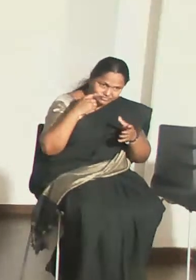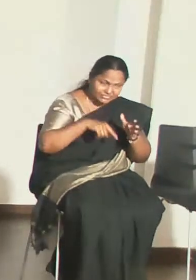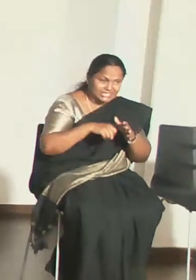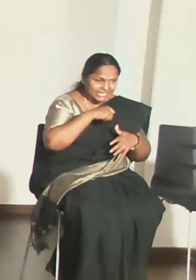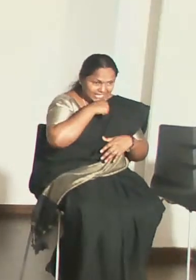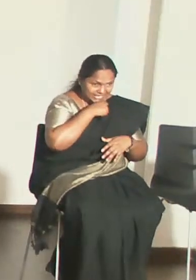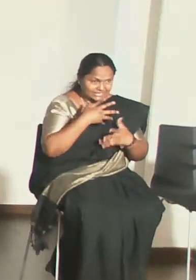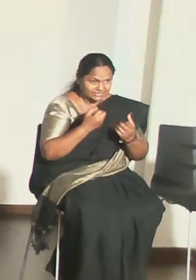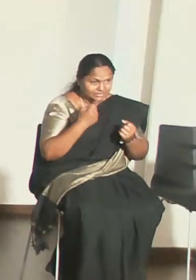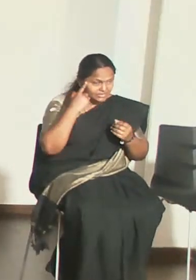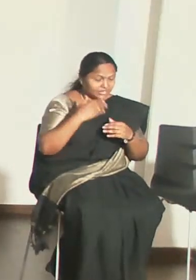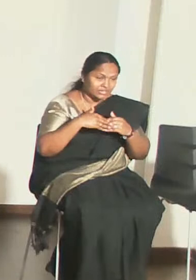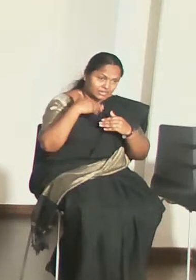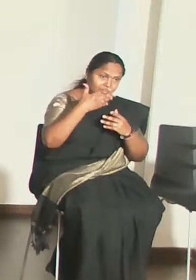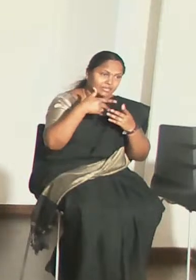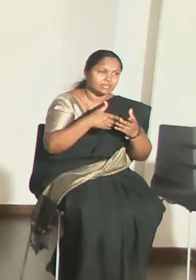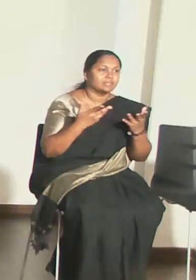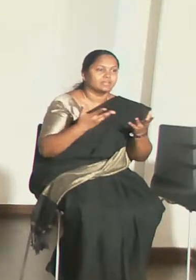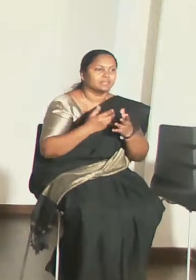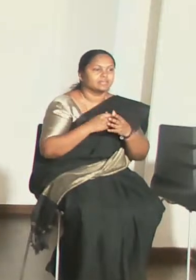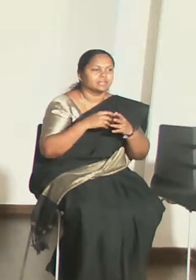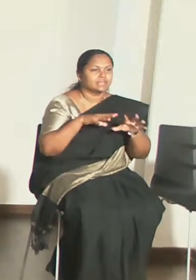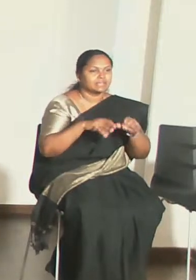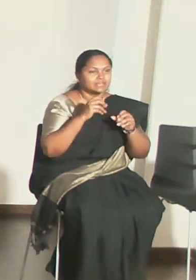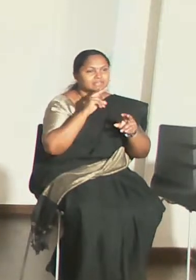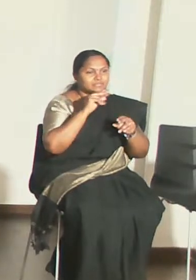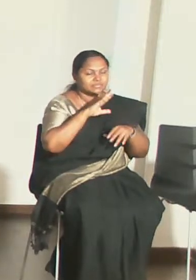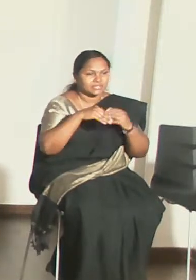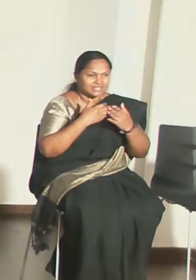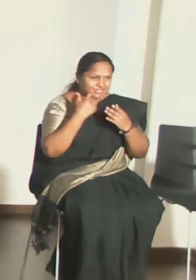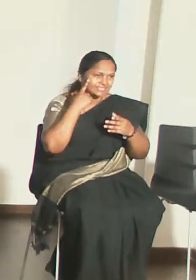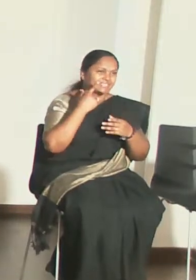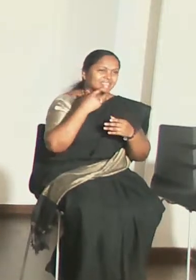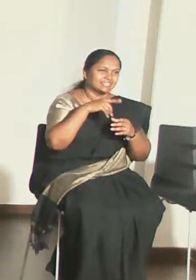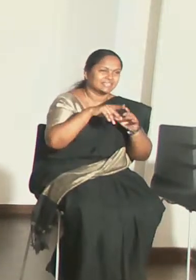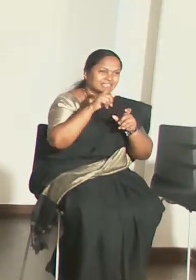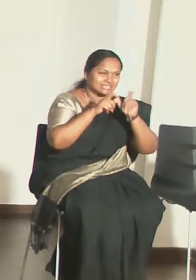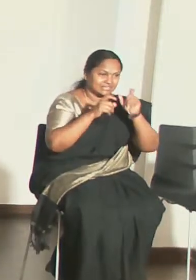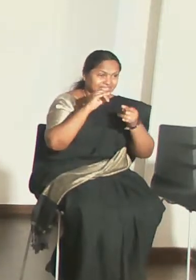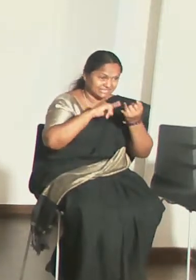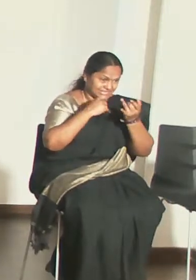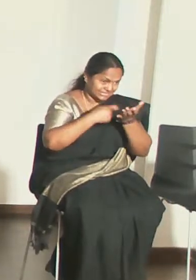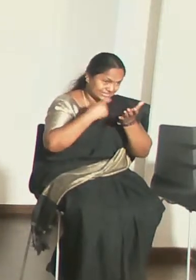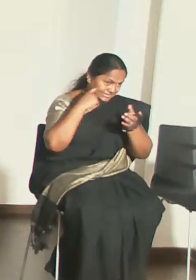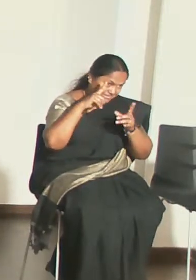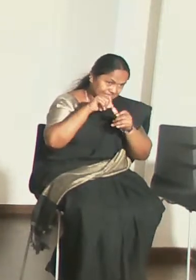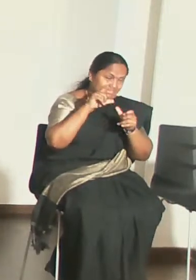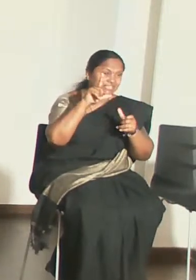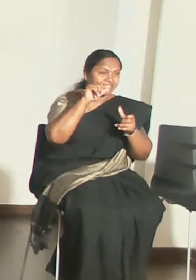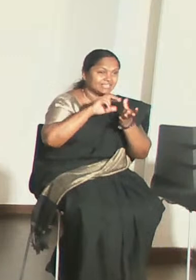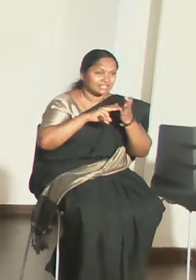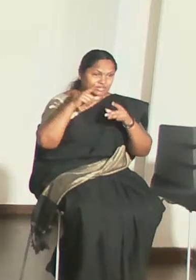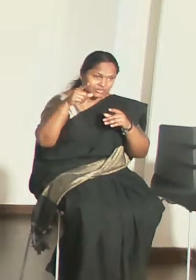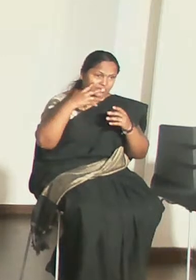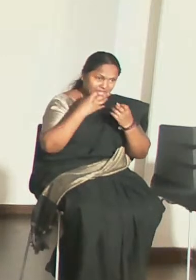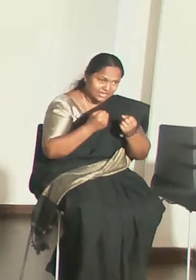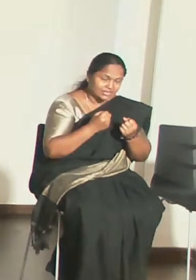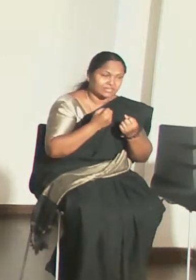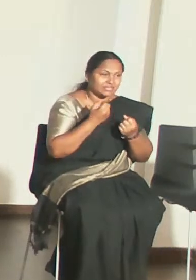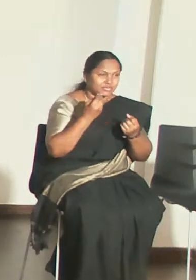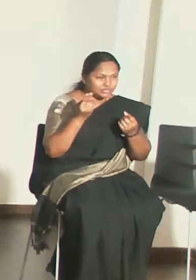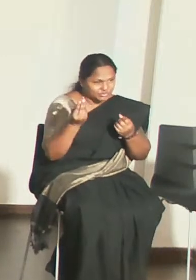think beyond that, speaking of criticism, in Sri Lanka, the art world is so niche